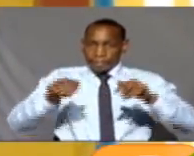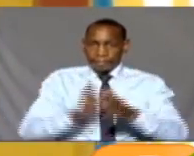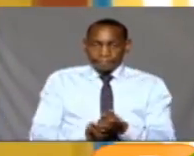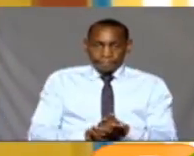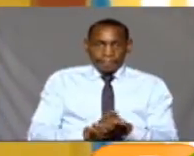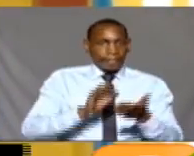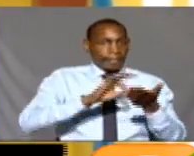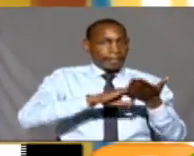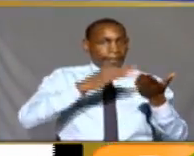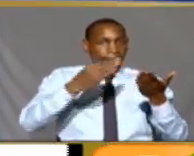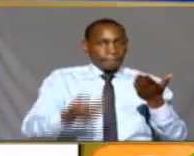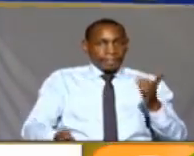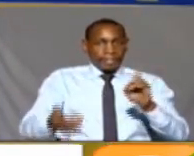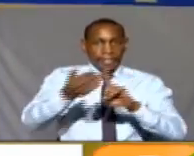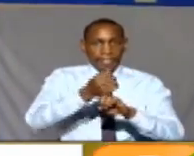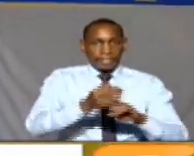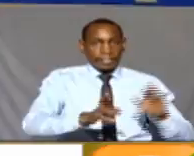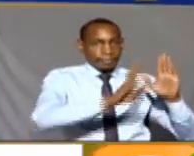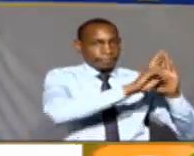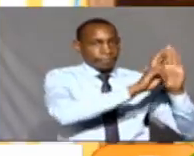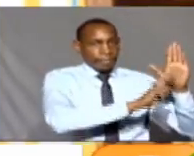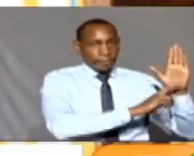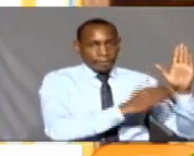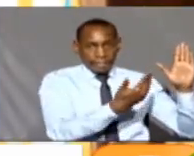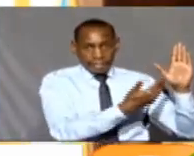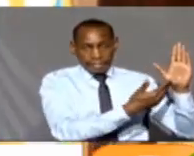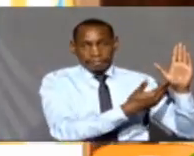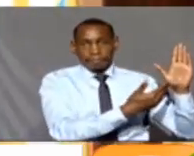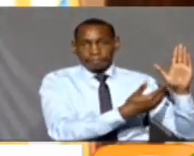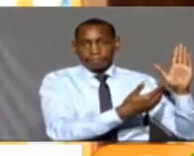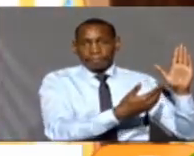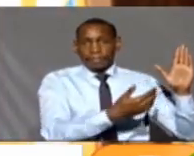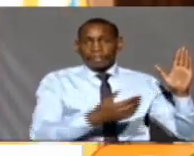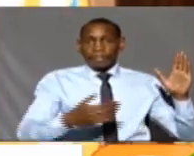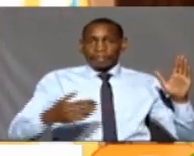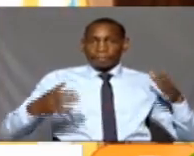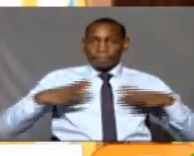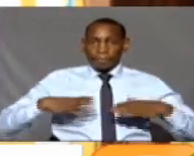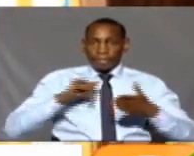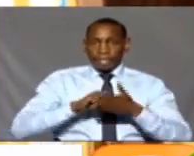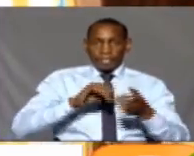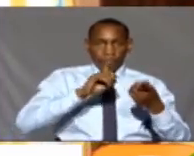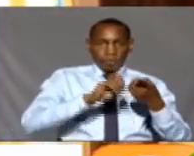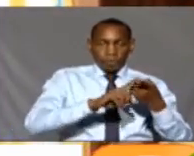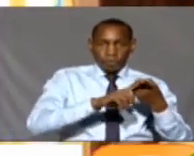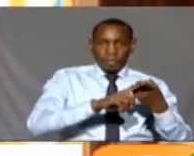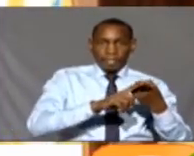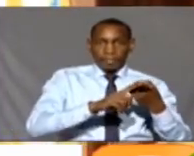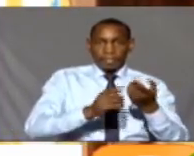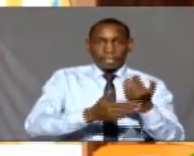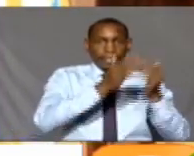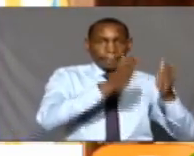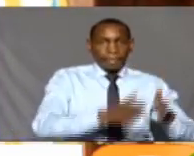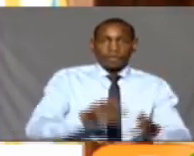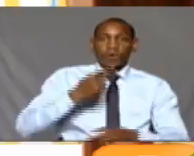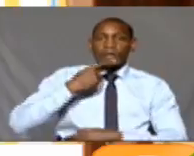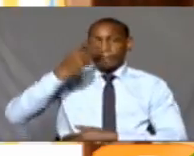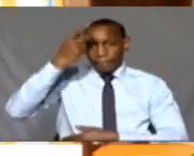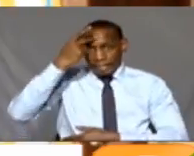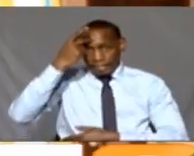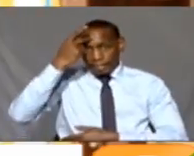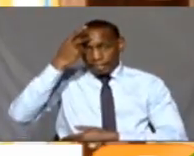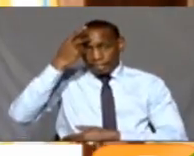failed to meet the requirements of our citizens to ensure either you are a guardian of a parent or